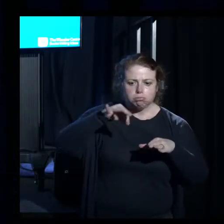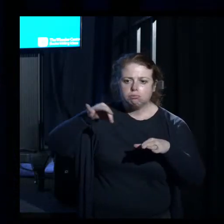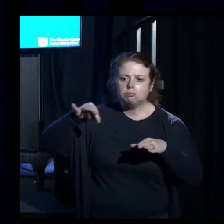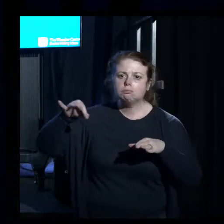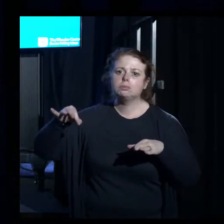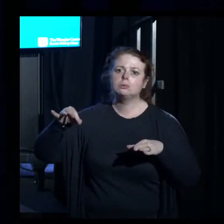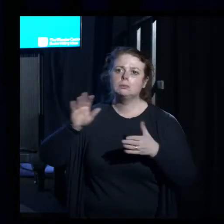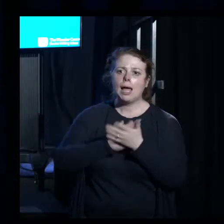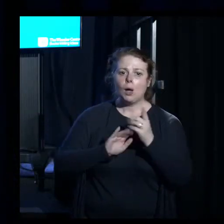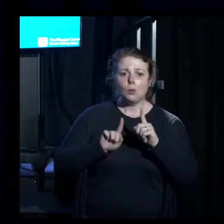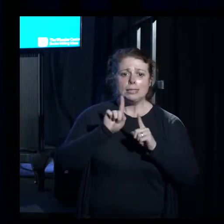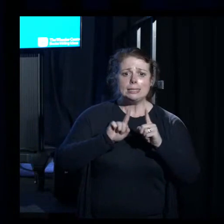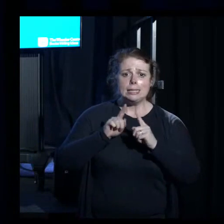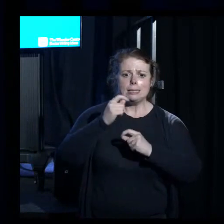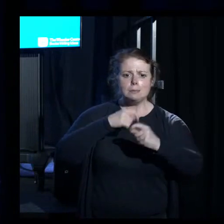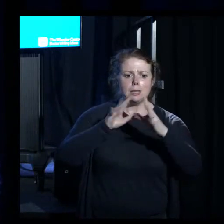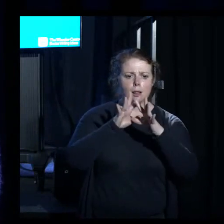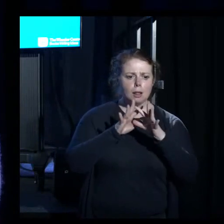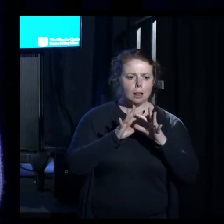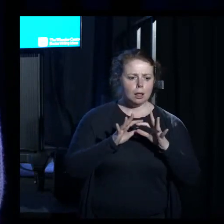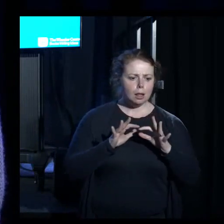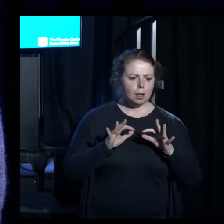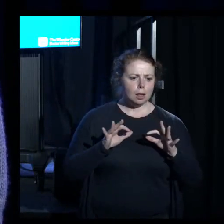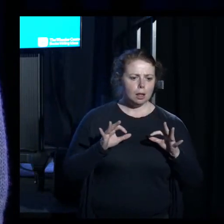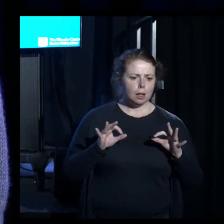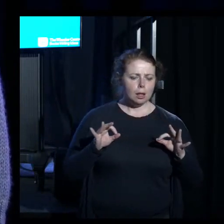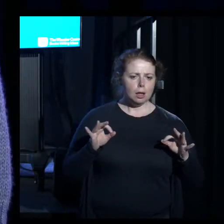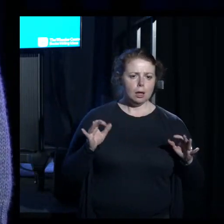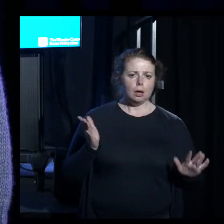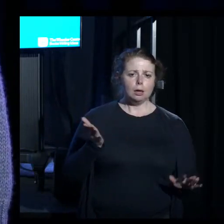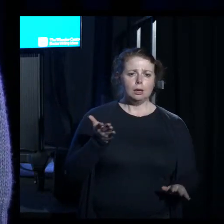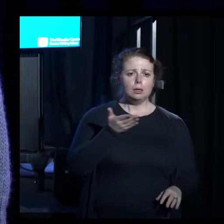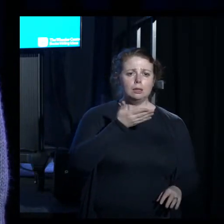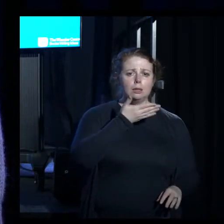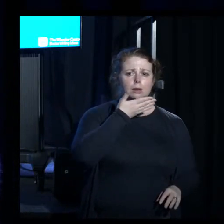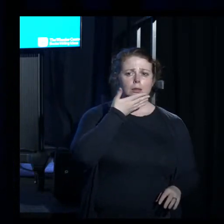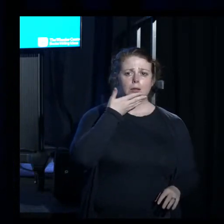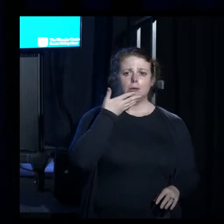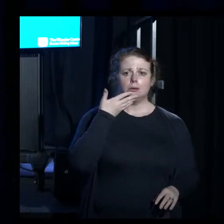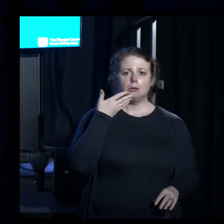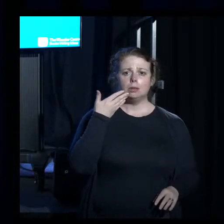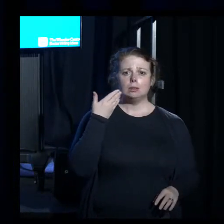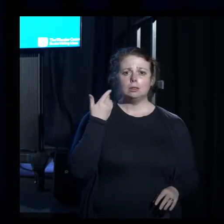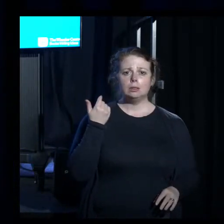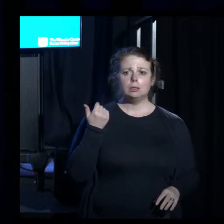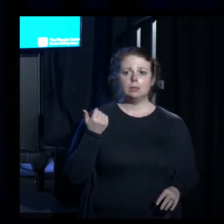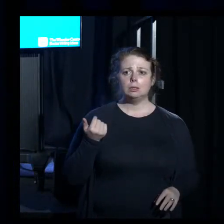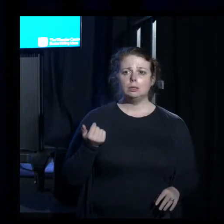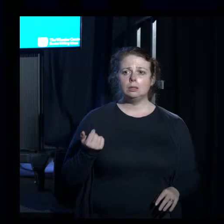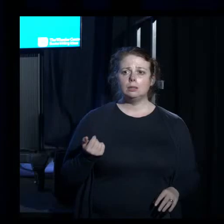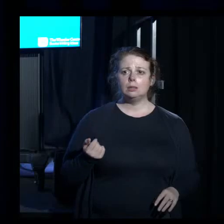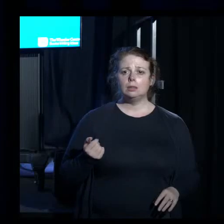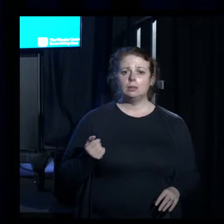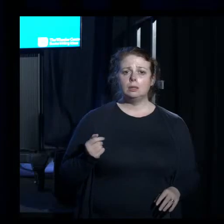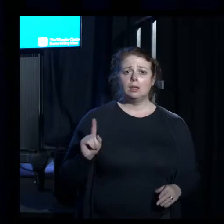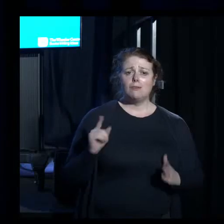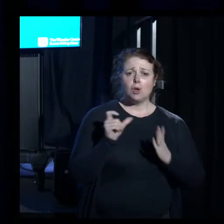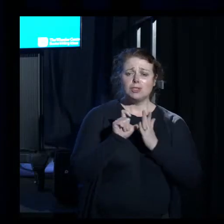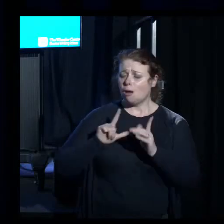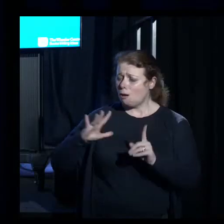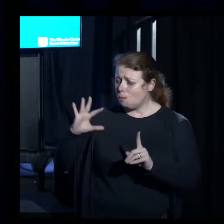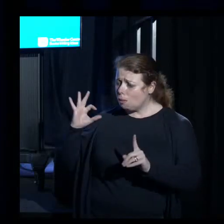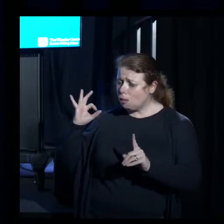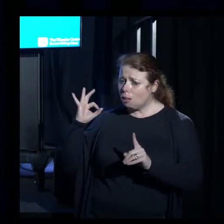cities, silent, were so beautiful. How for the first time in so